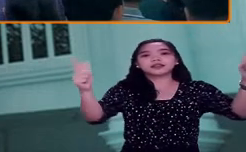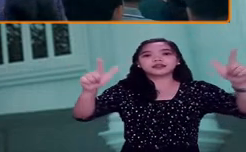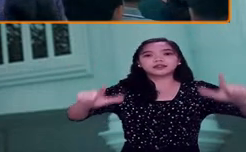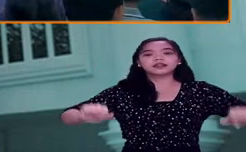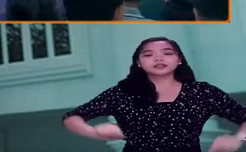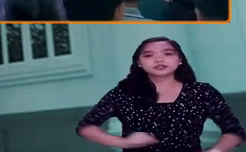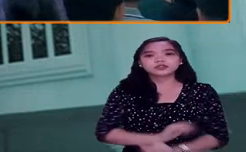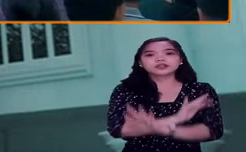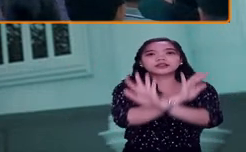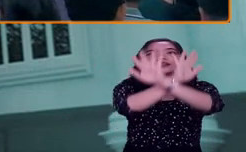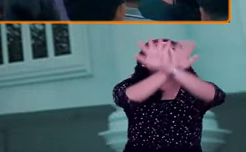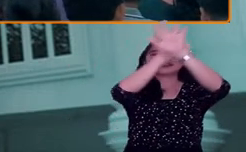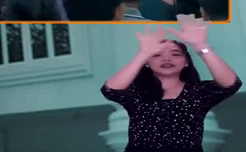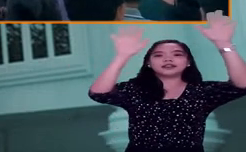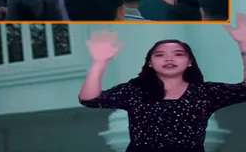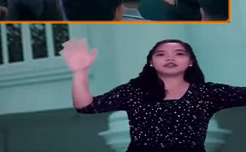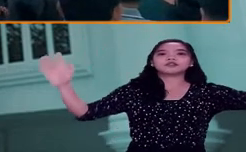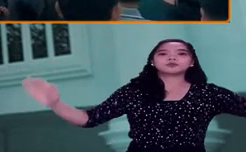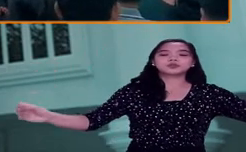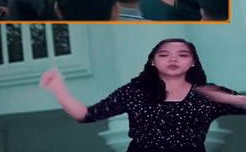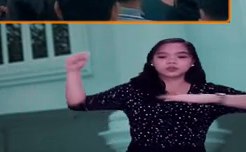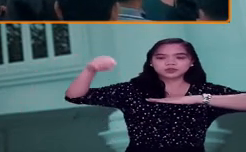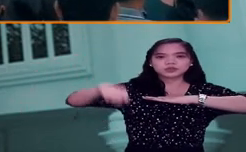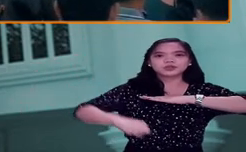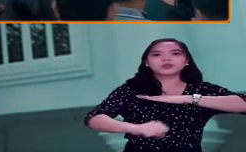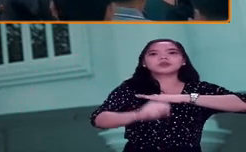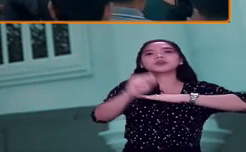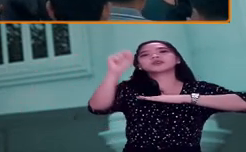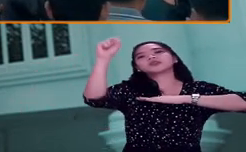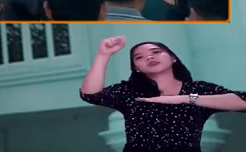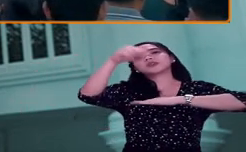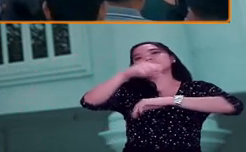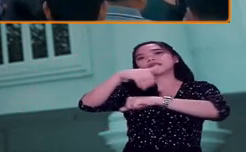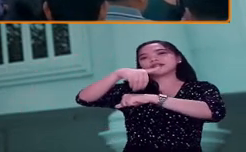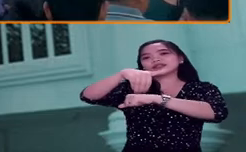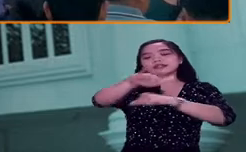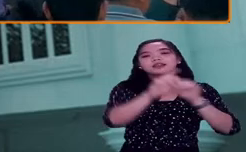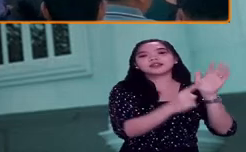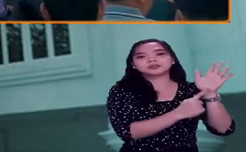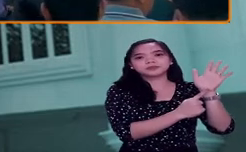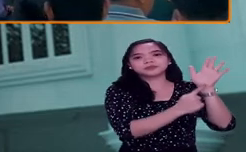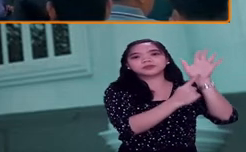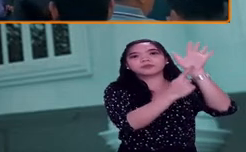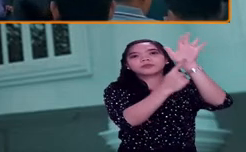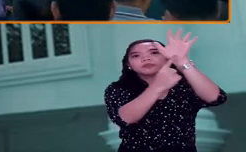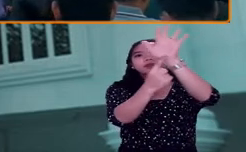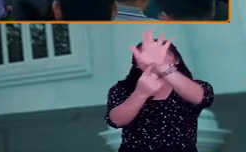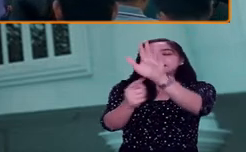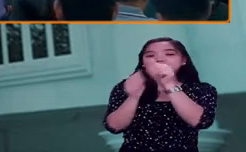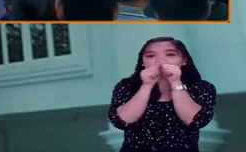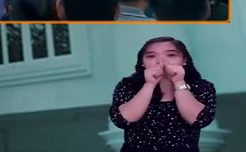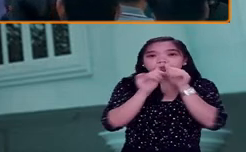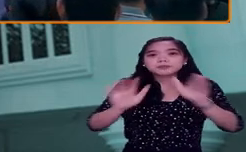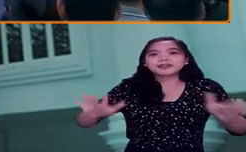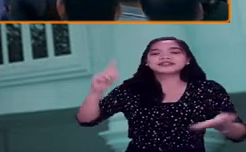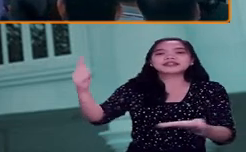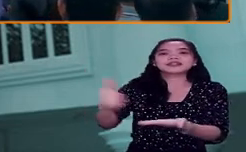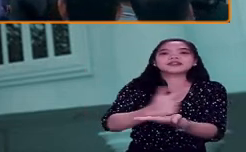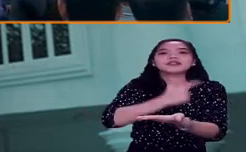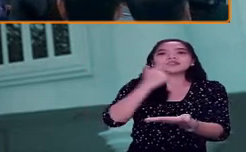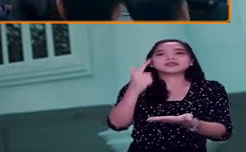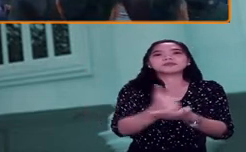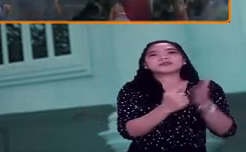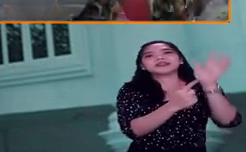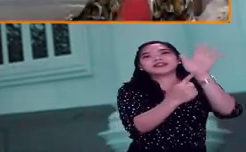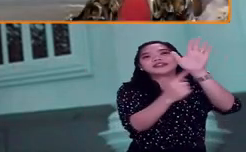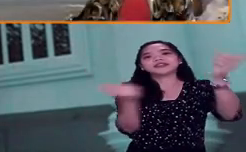gospel light. Let it shine from shore to shore. Send the light. The